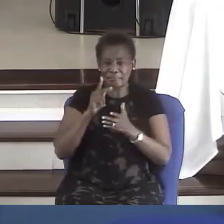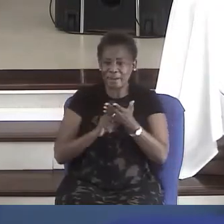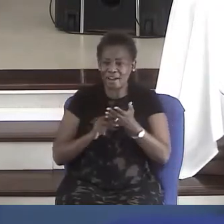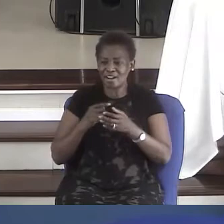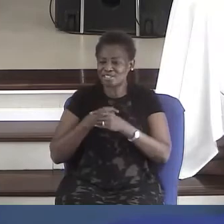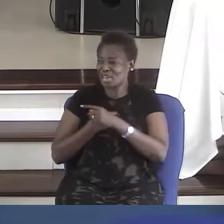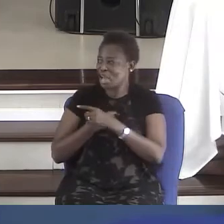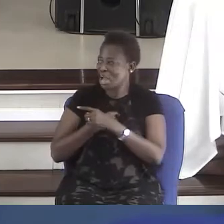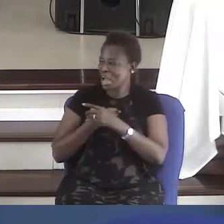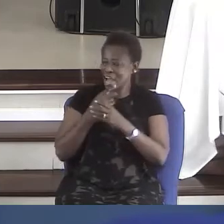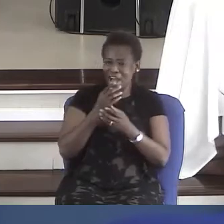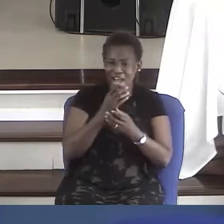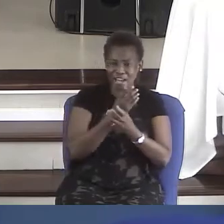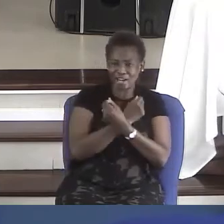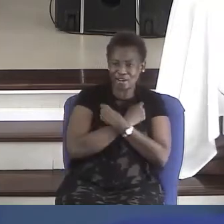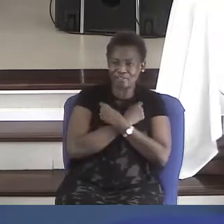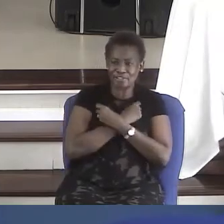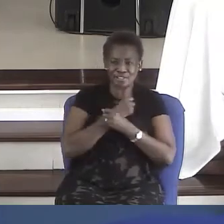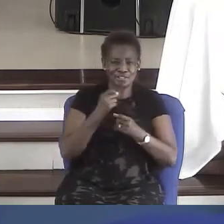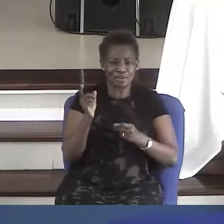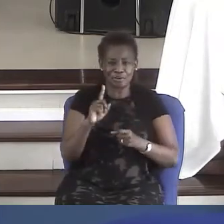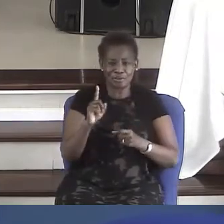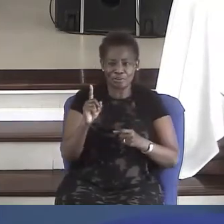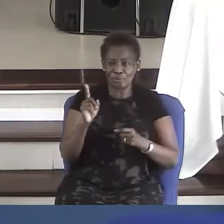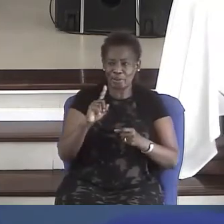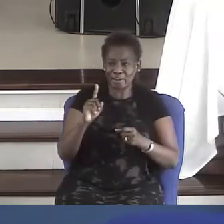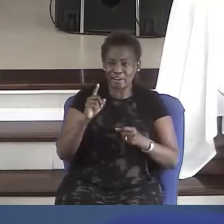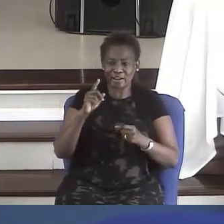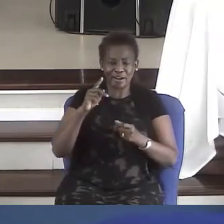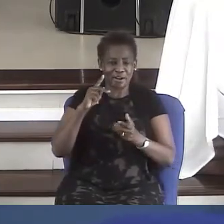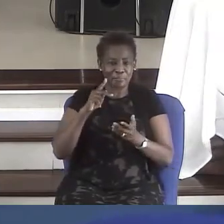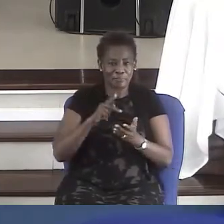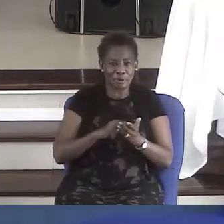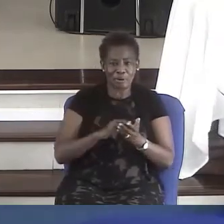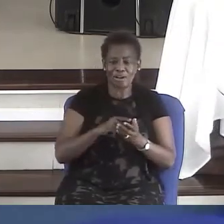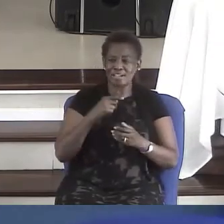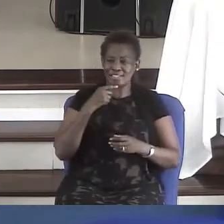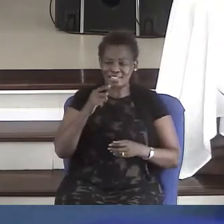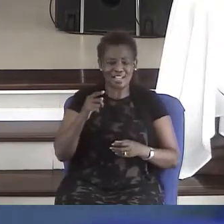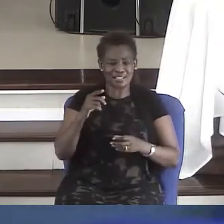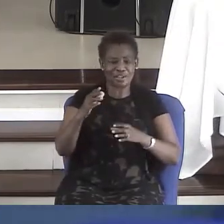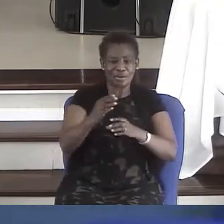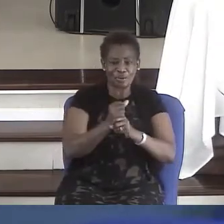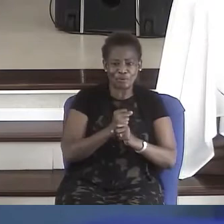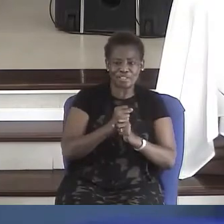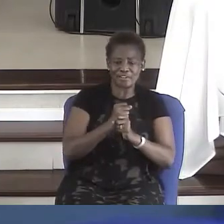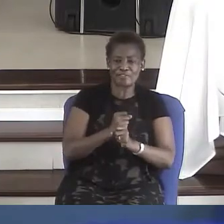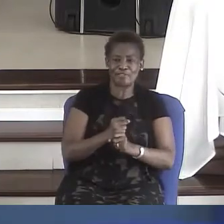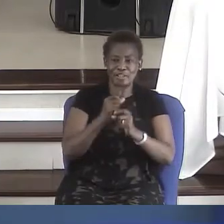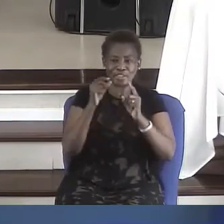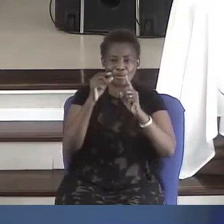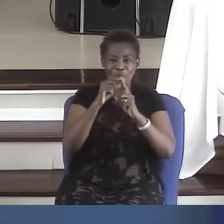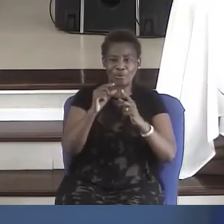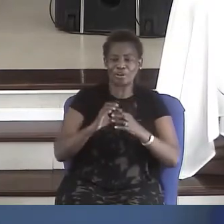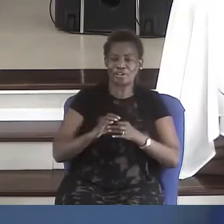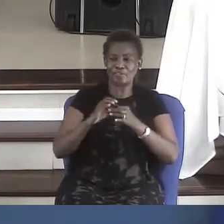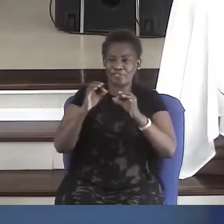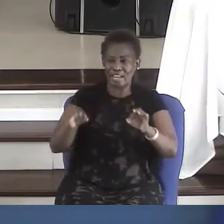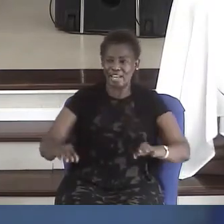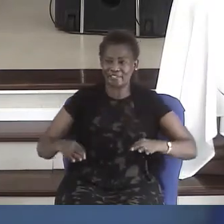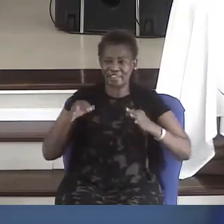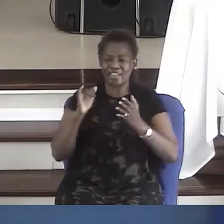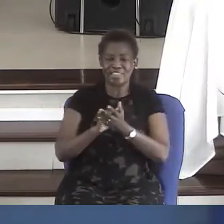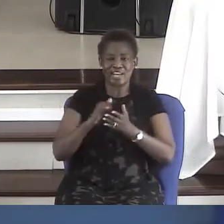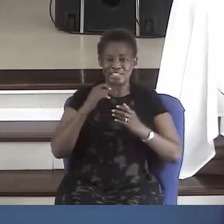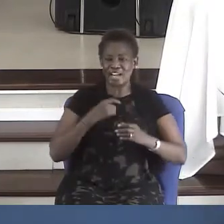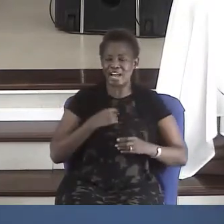the scripture is read in Philippians 2:16, holding forth the word of life, that I may rejoice